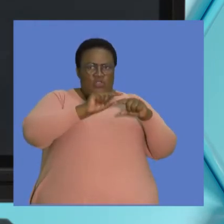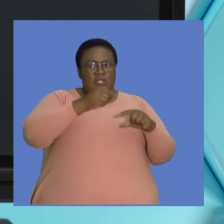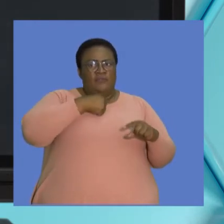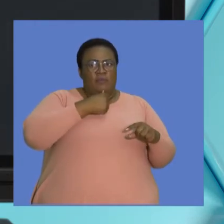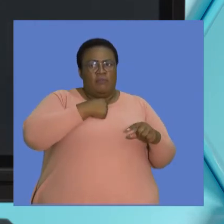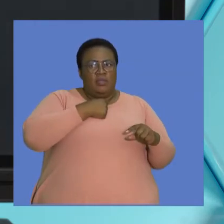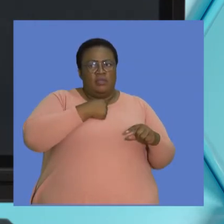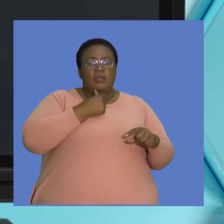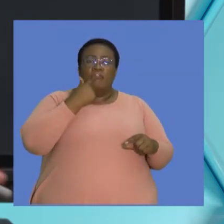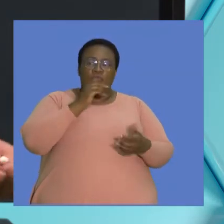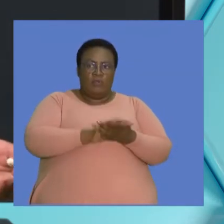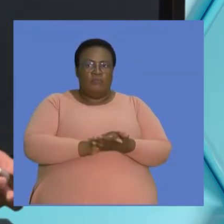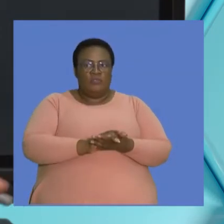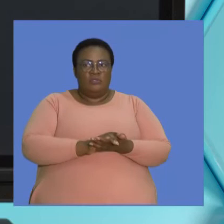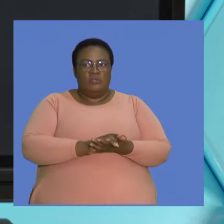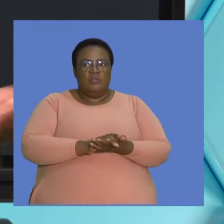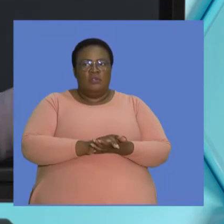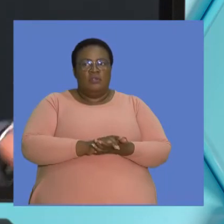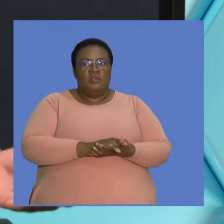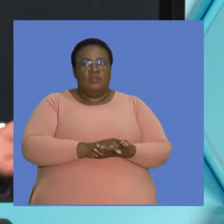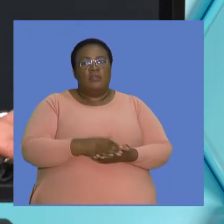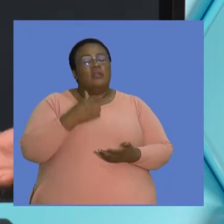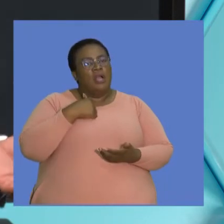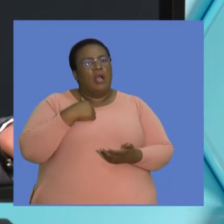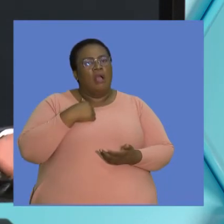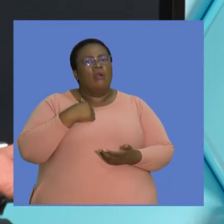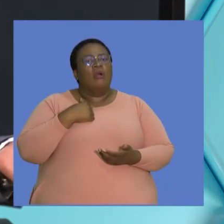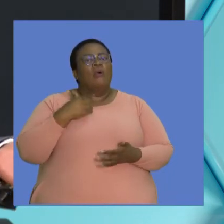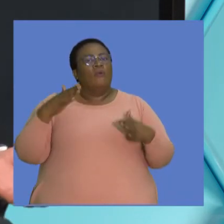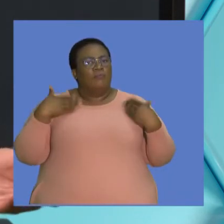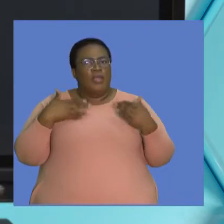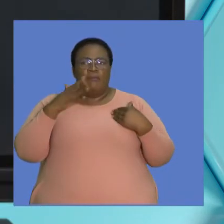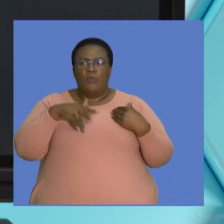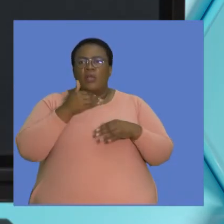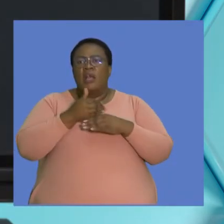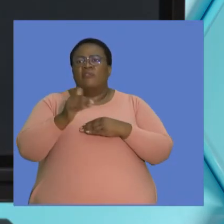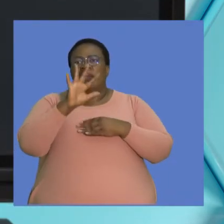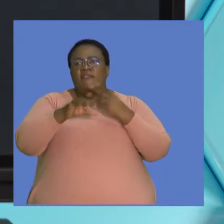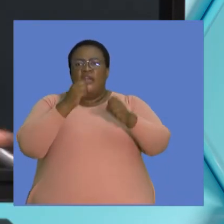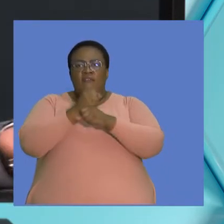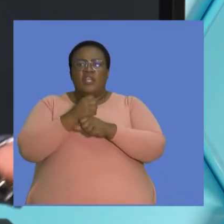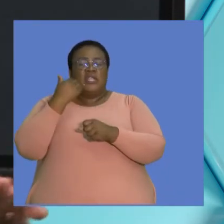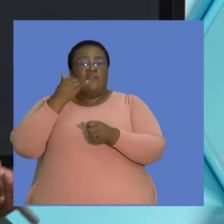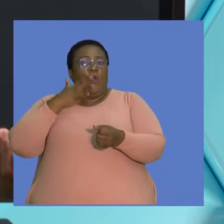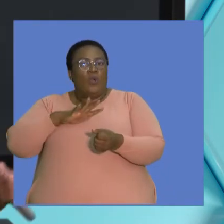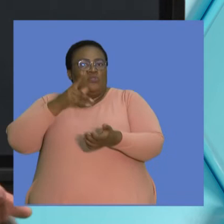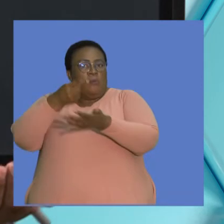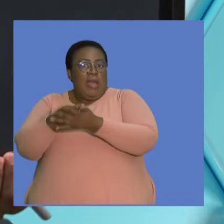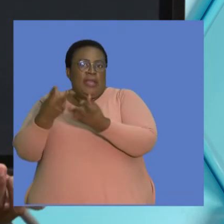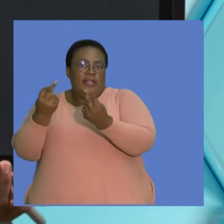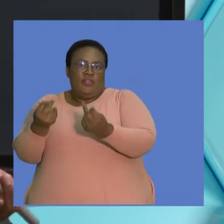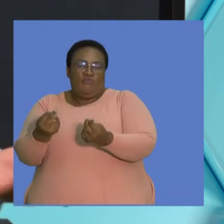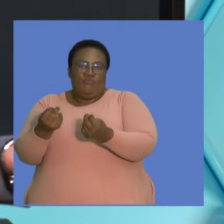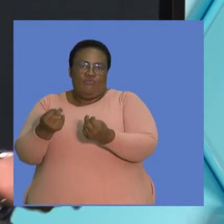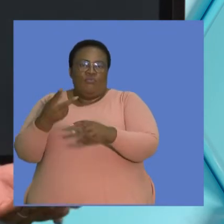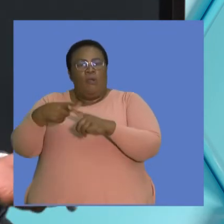interest for me, I promise you, I would really be in a good place. after 5 years when I want to buy the newer